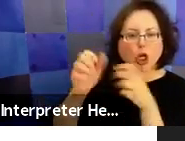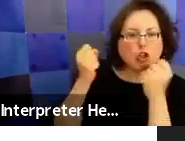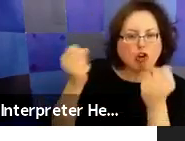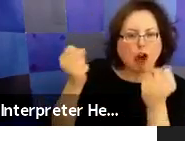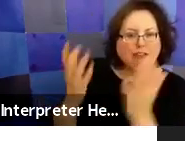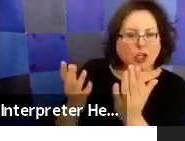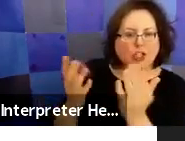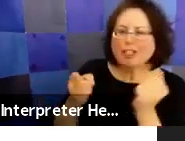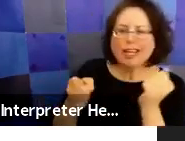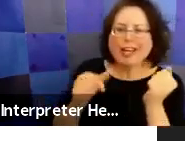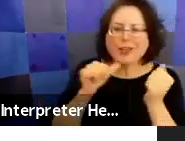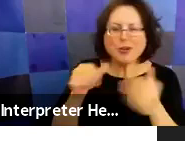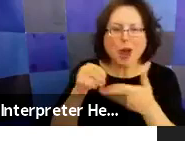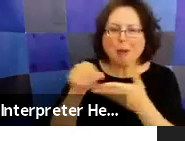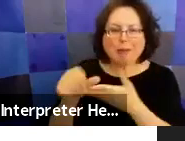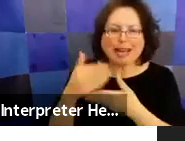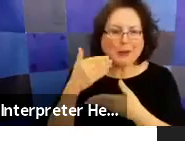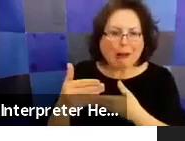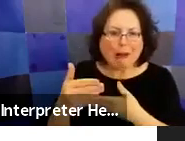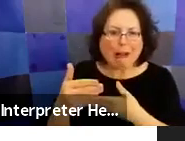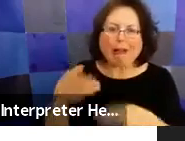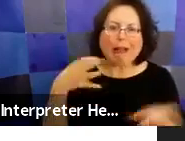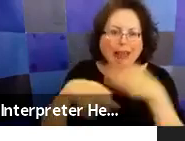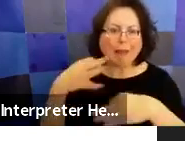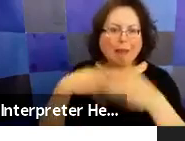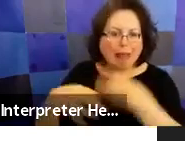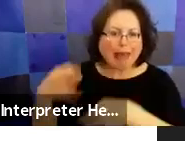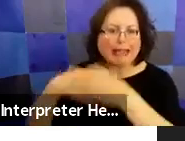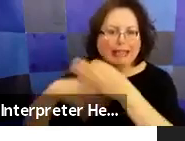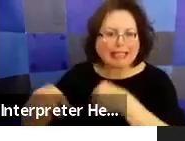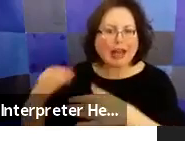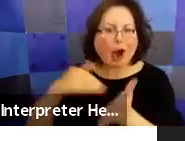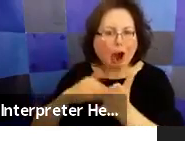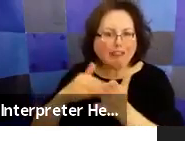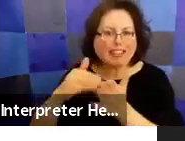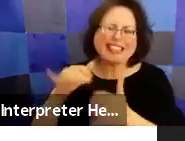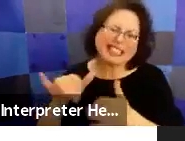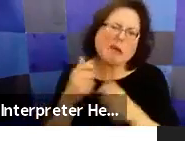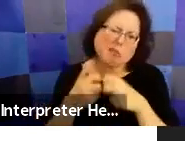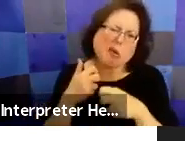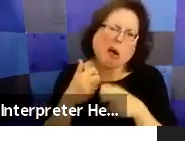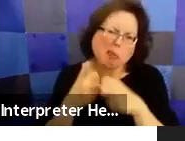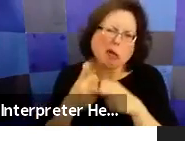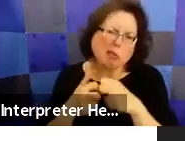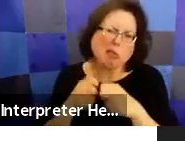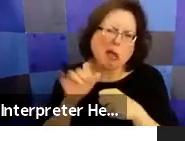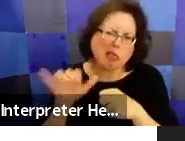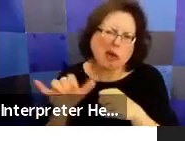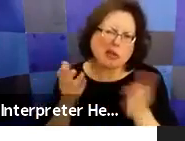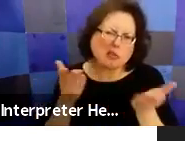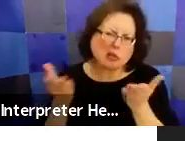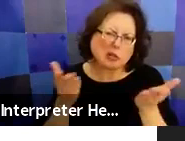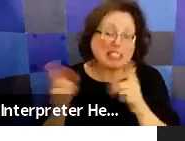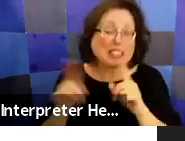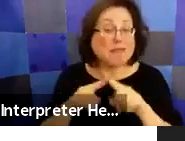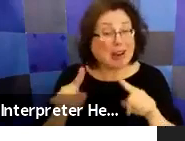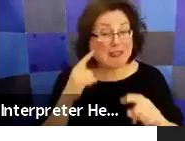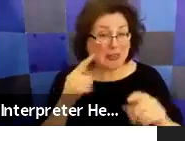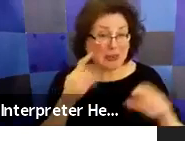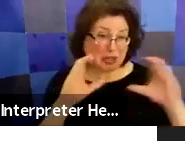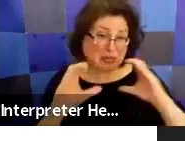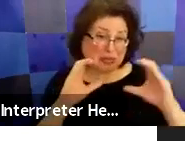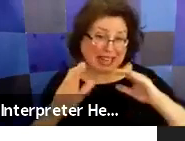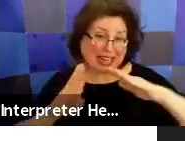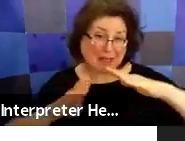and there's a very high rate of turnover. So it's sort of a problematic service. But for communicating